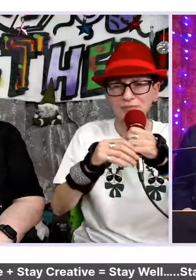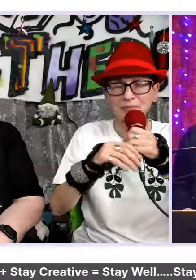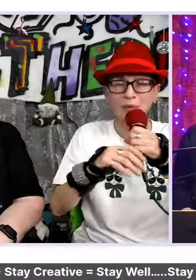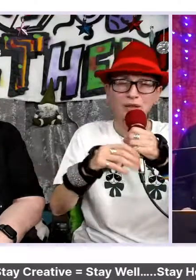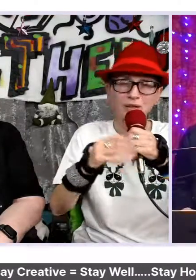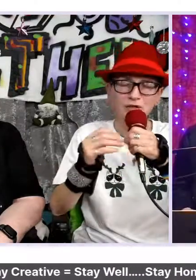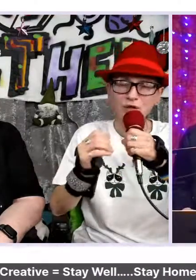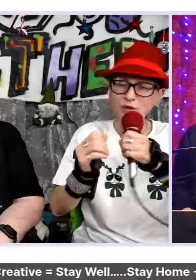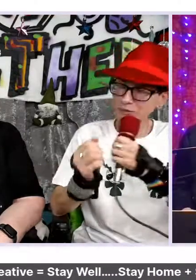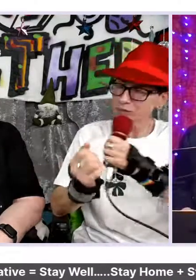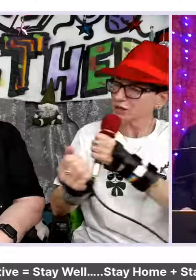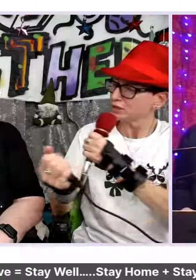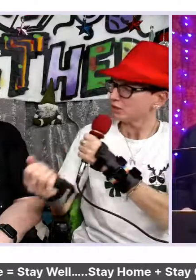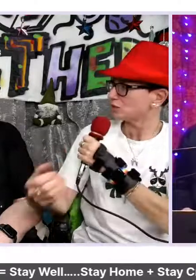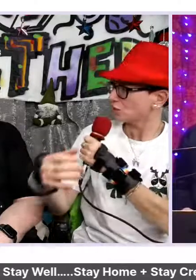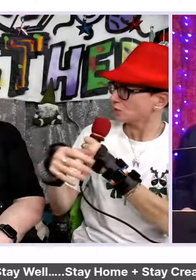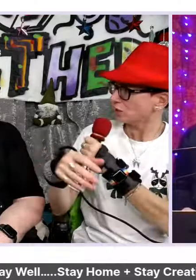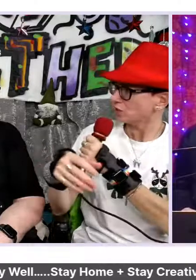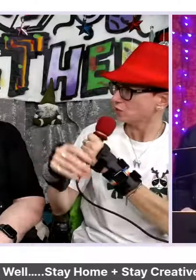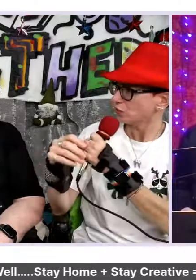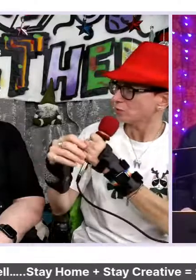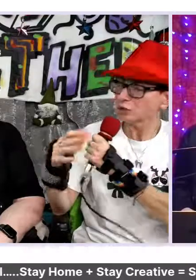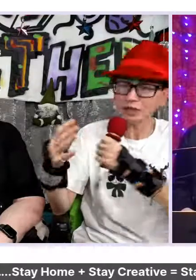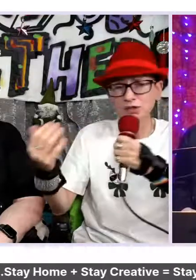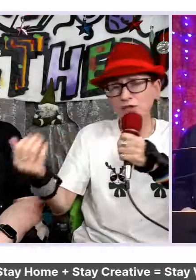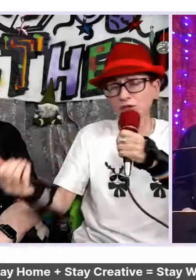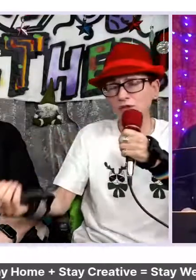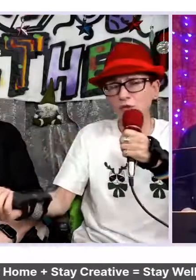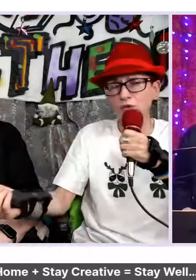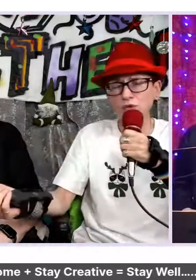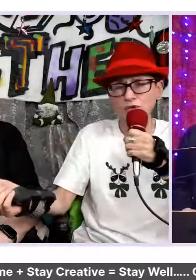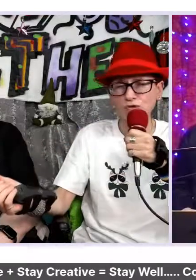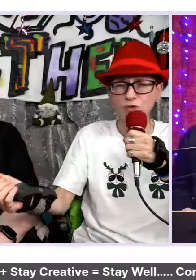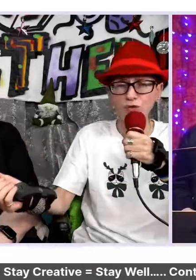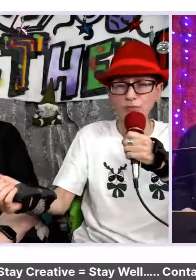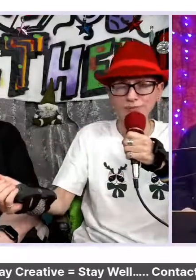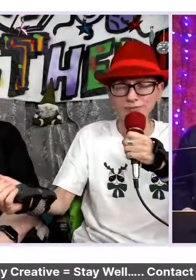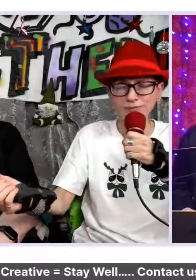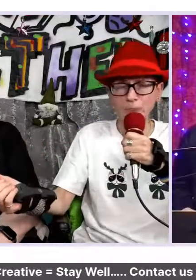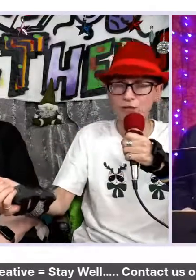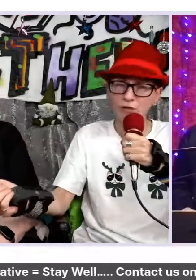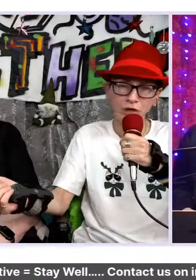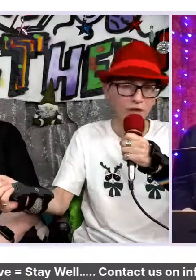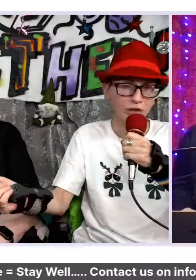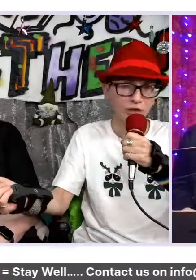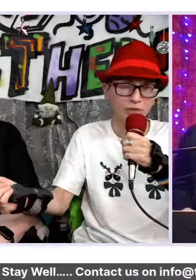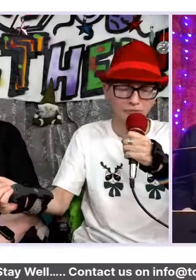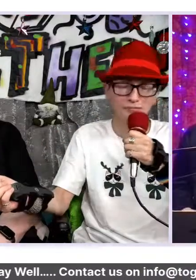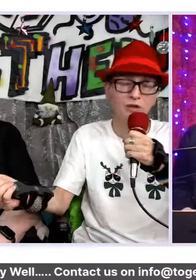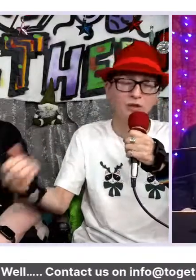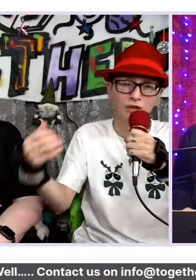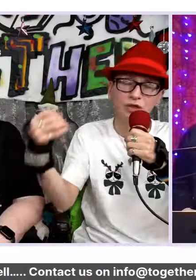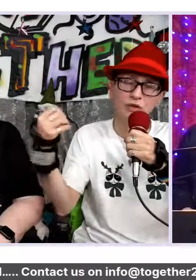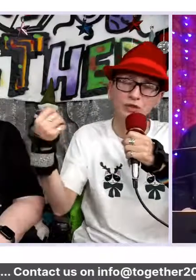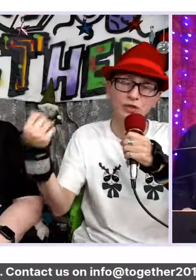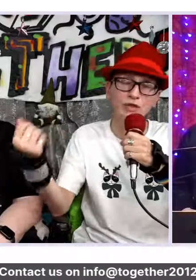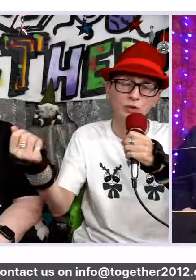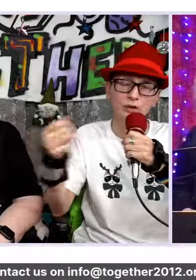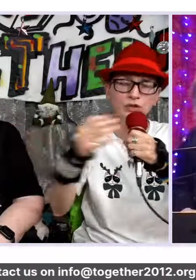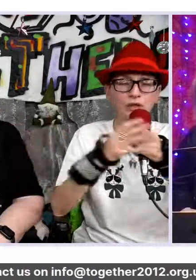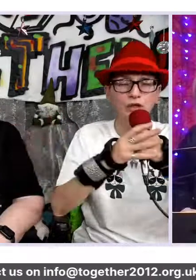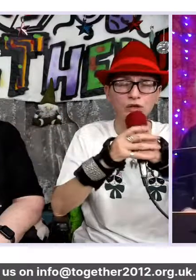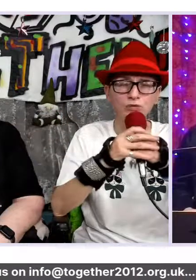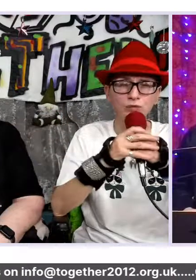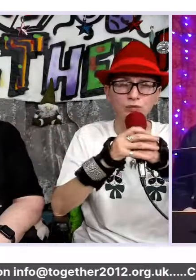ground. So, yes, it's a very, very, I guess it's as old as film and radio. And certainly in the days